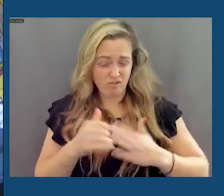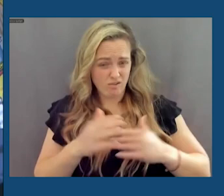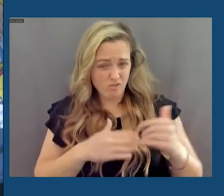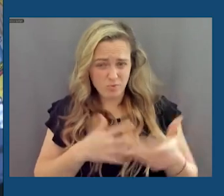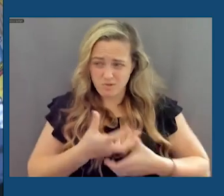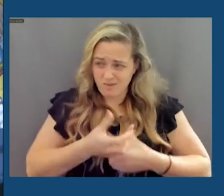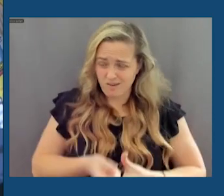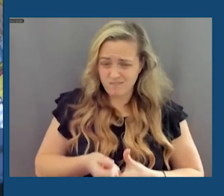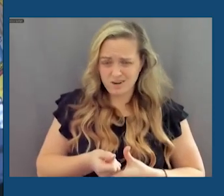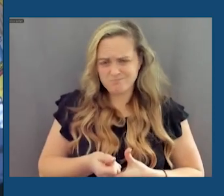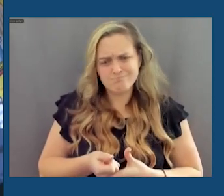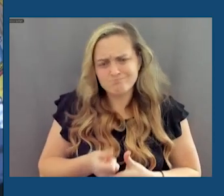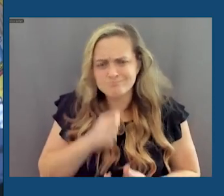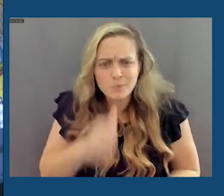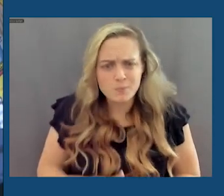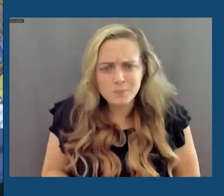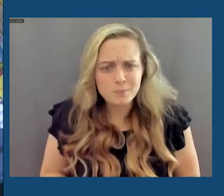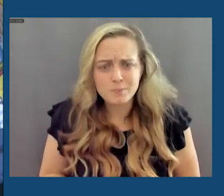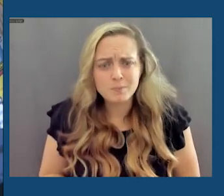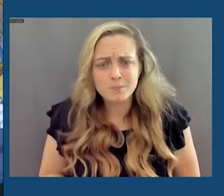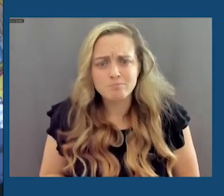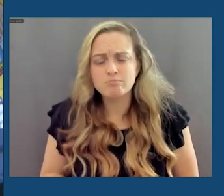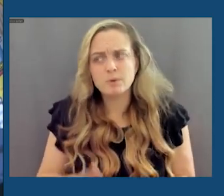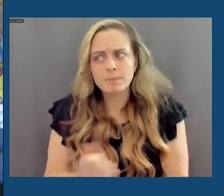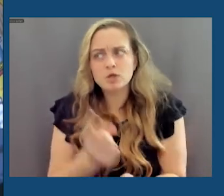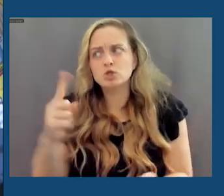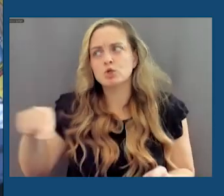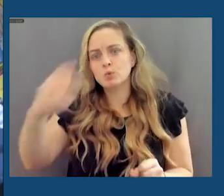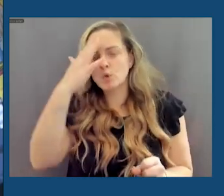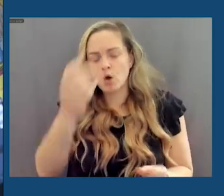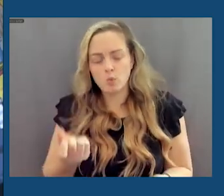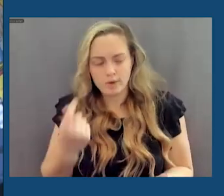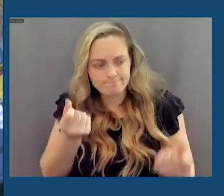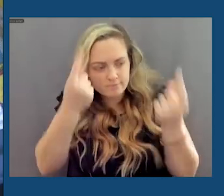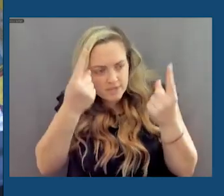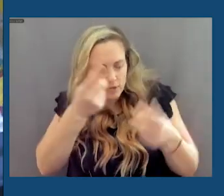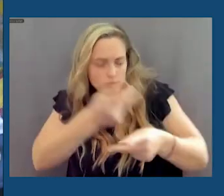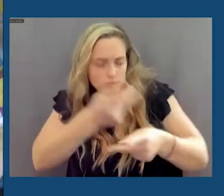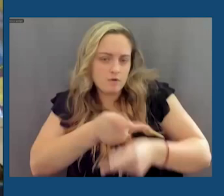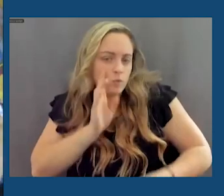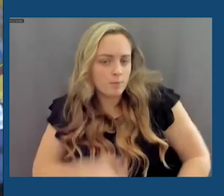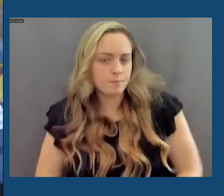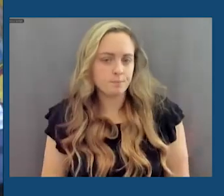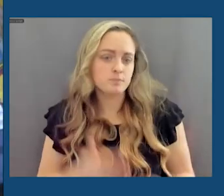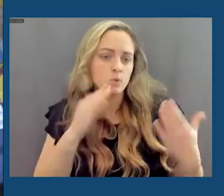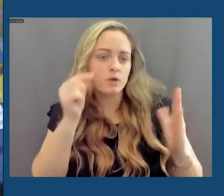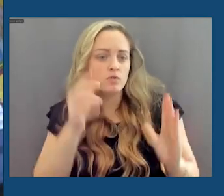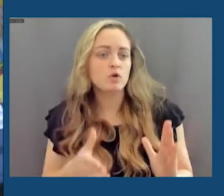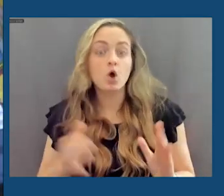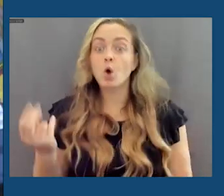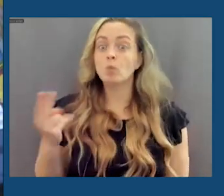and we need to make sure that they know that we are on top of it. So thank you, Governor. Thank you. Oh.